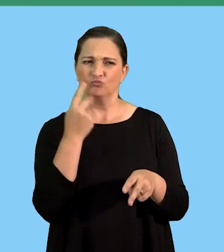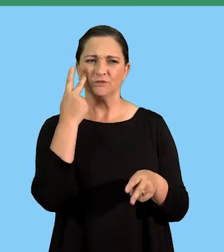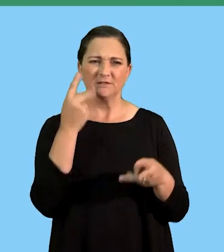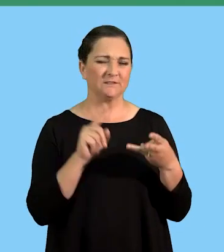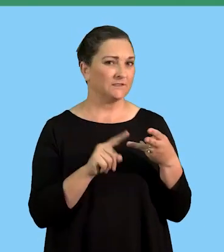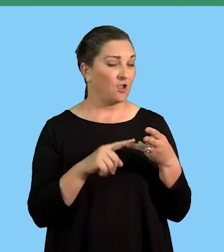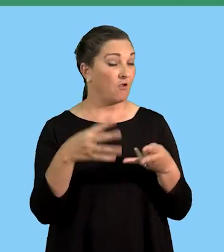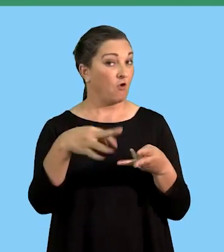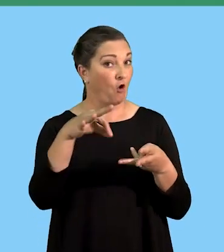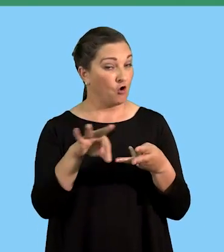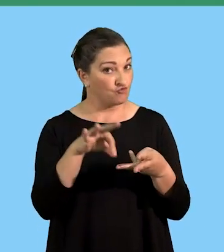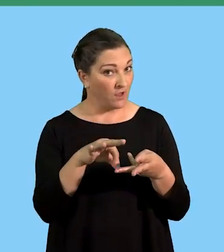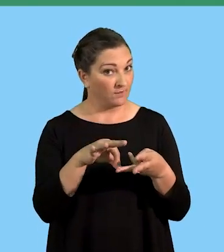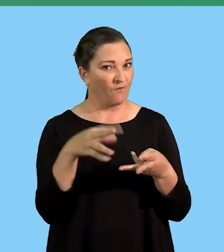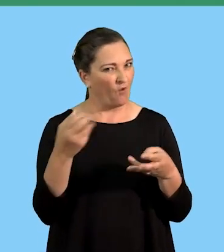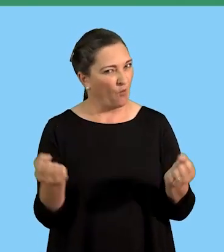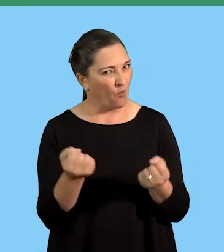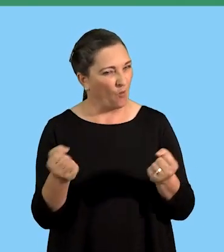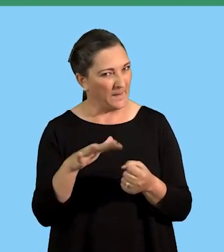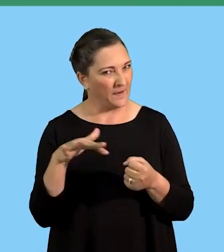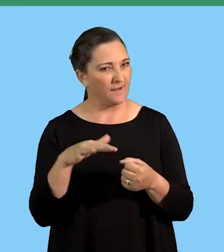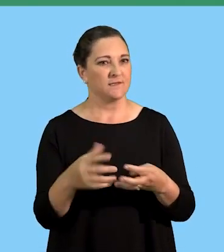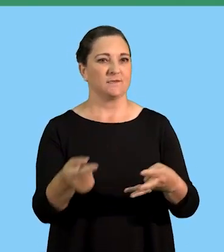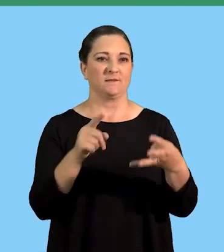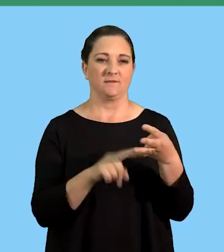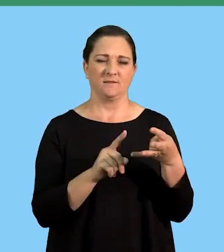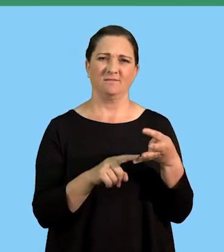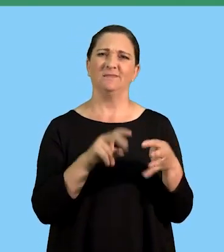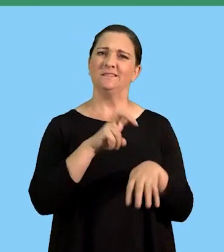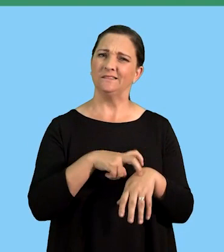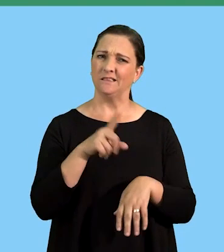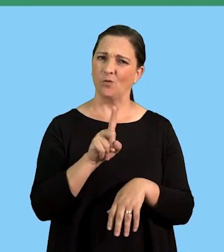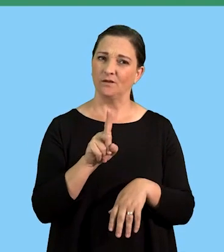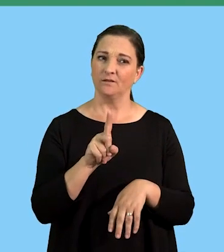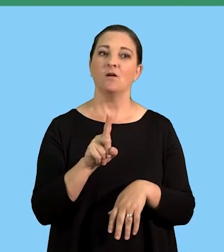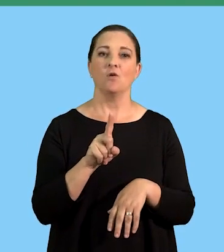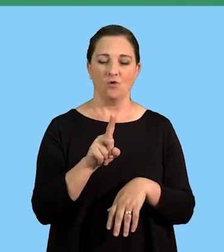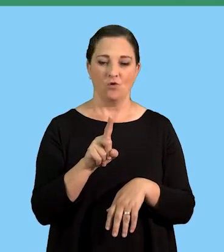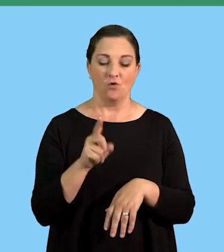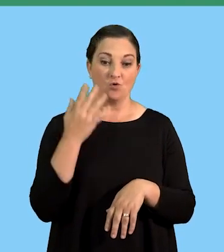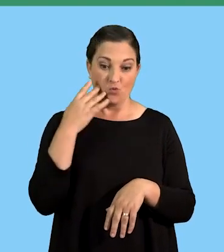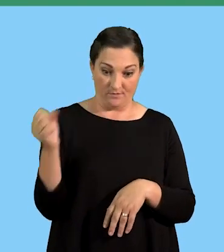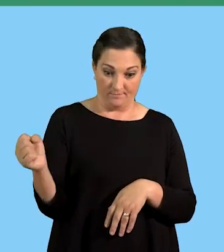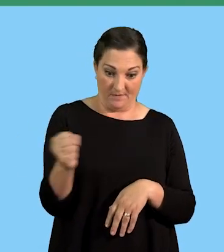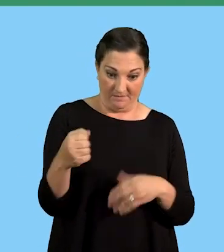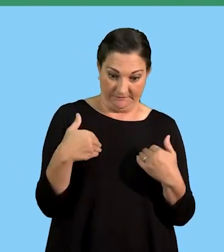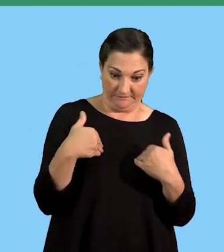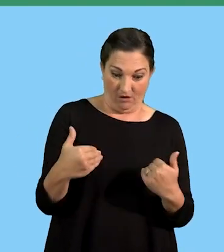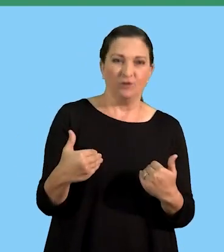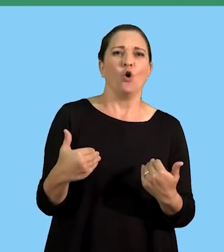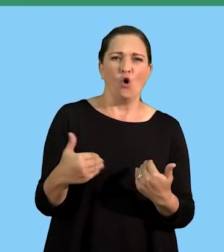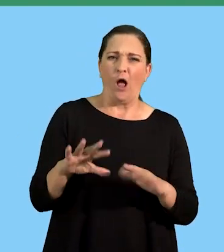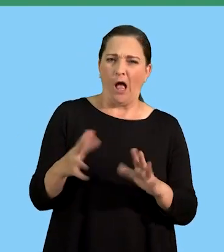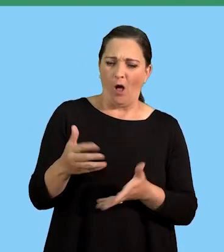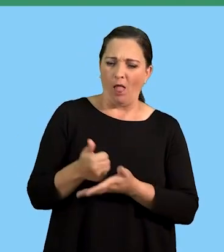contracts of individuals in the workplace, and also they must look at induction. Now, in